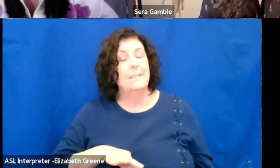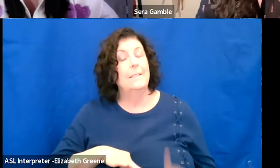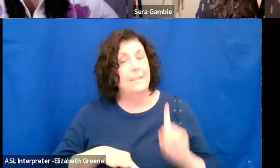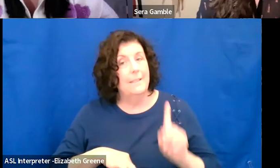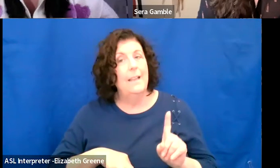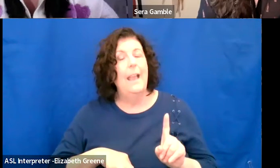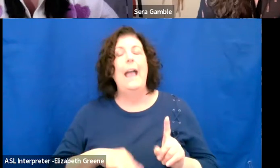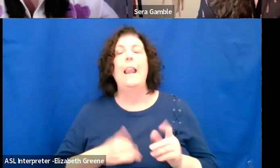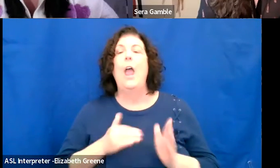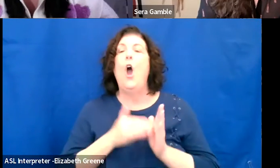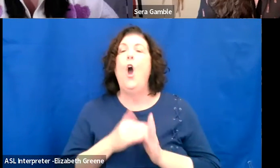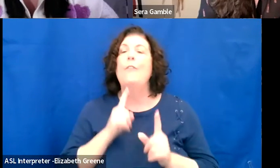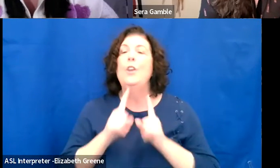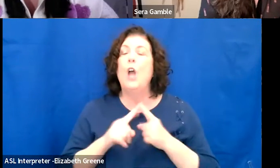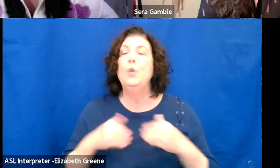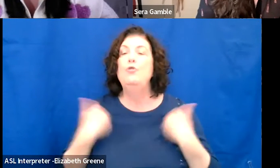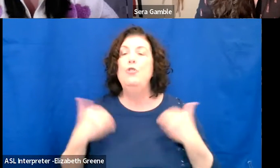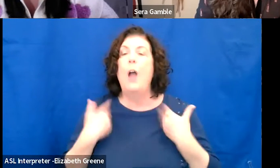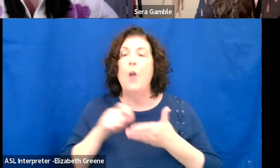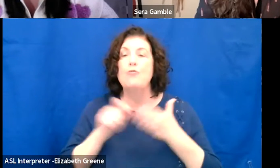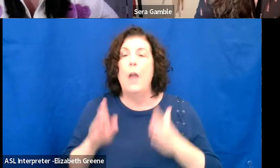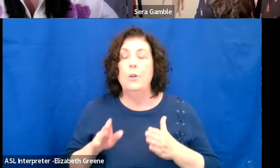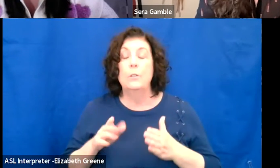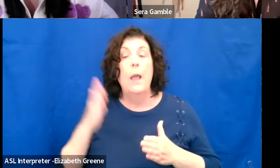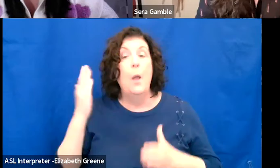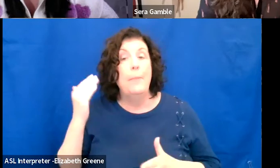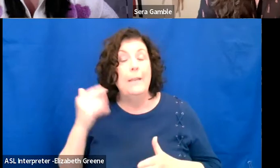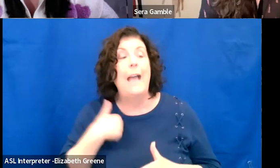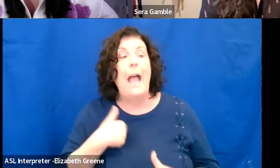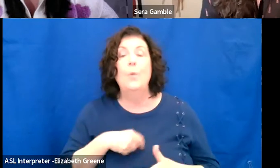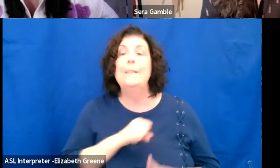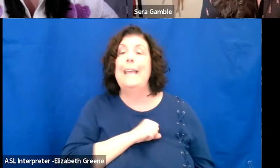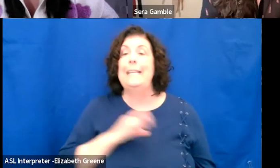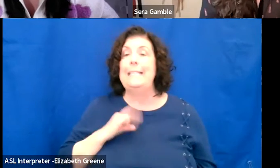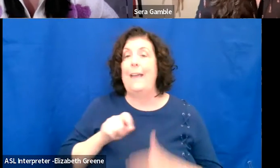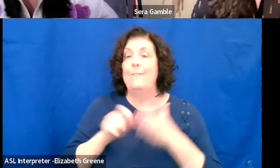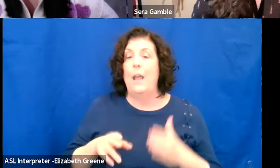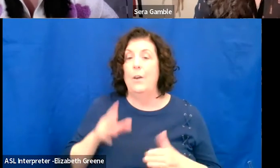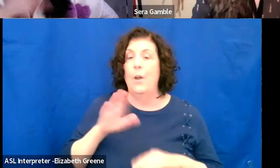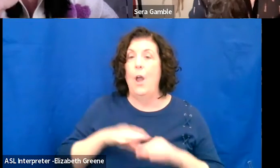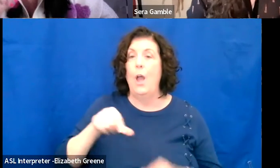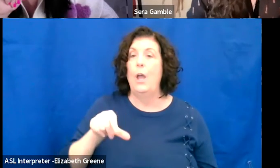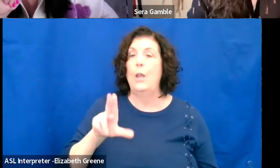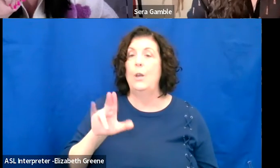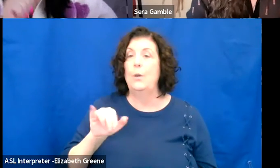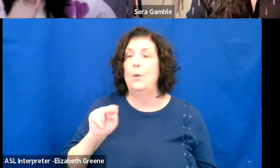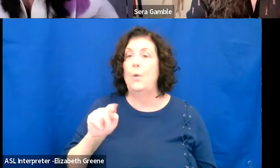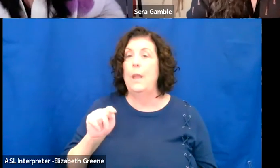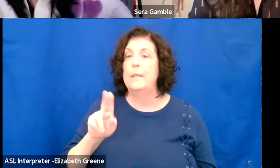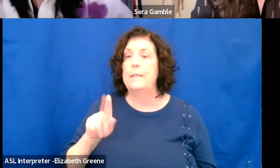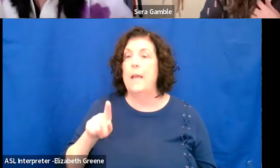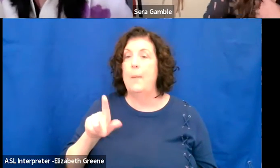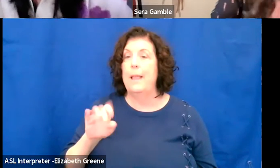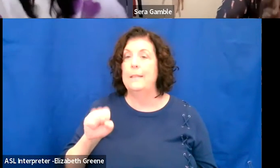lot to young writers because I was a staff writer on Quintuplets. I'll hold for applause.